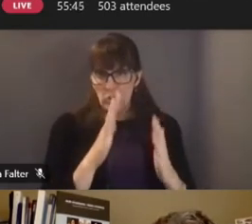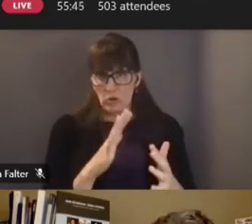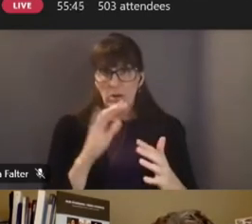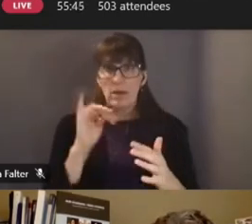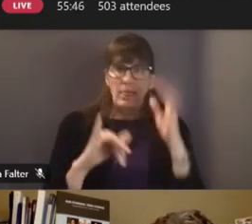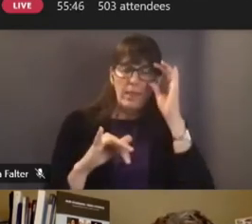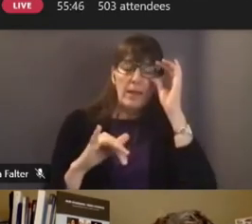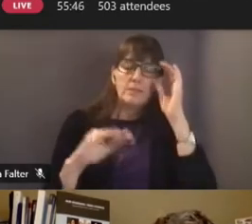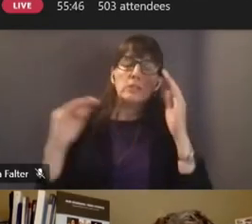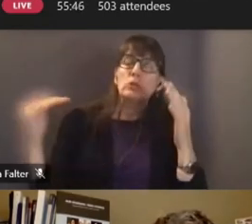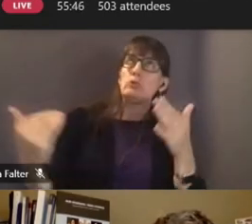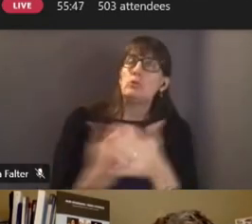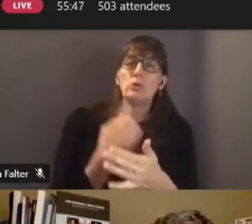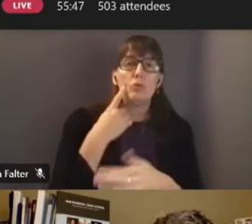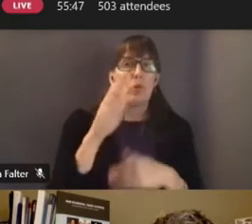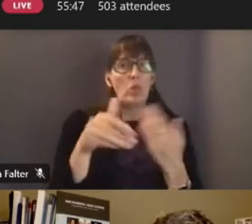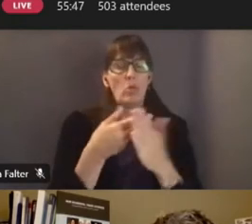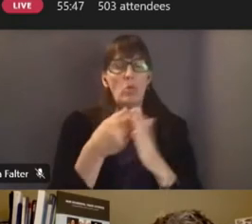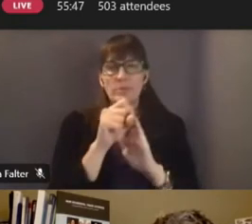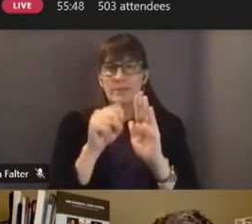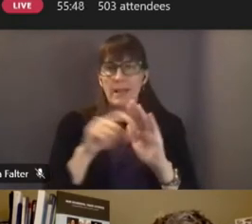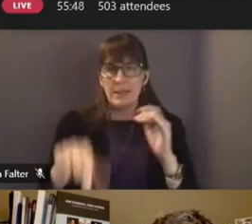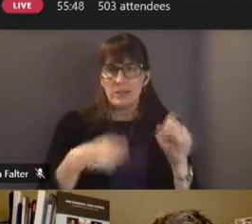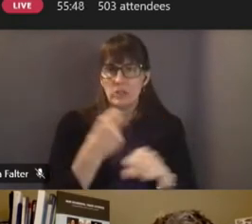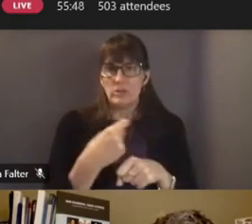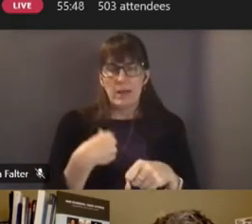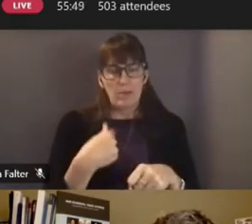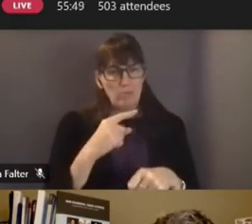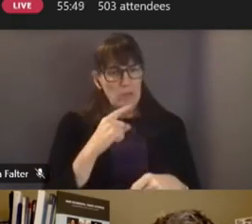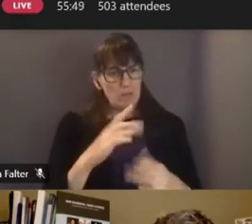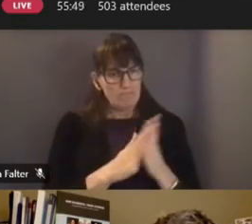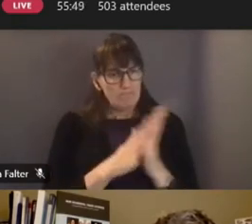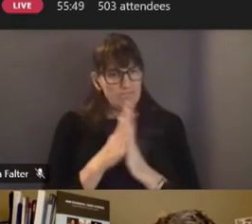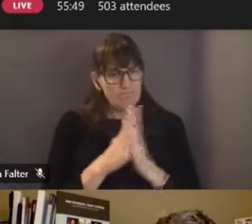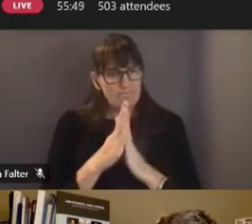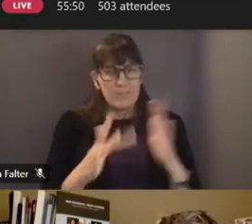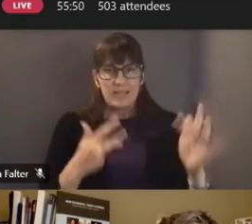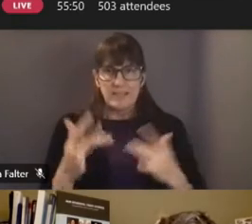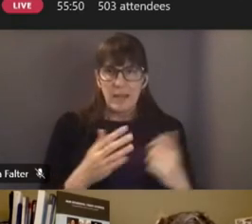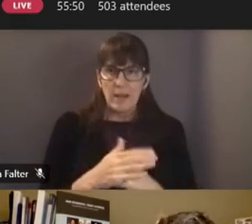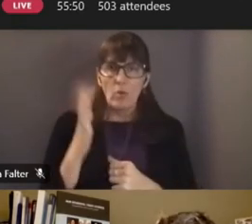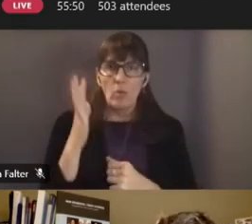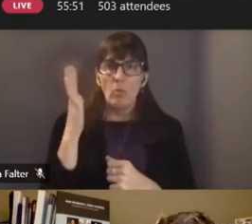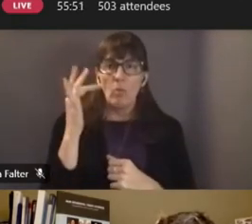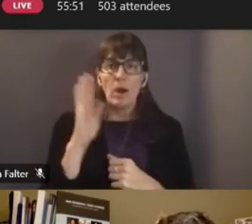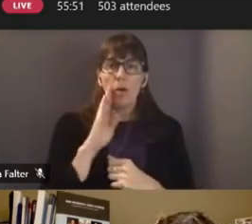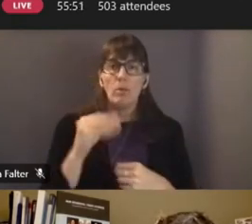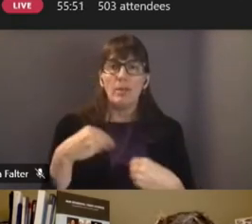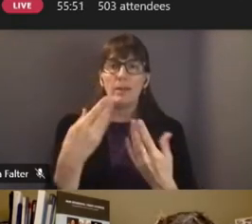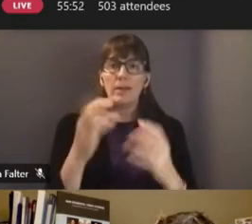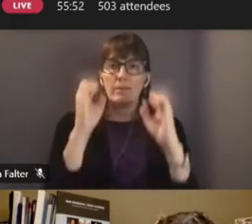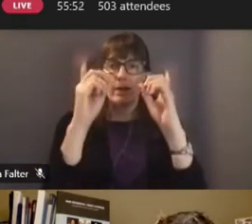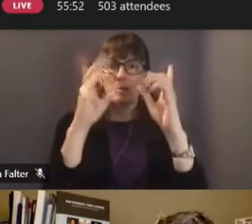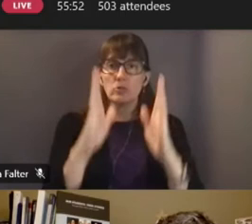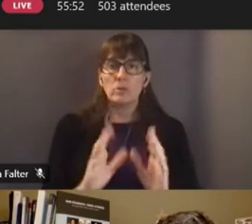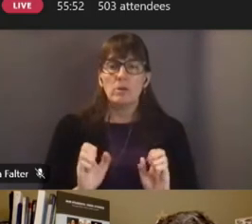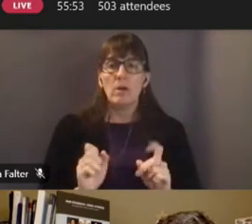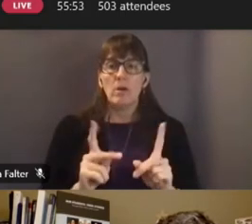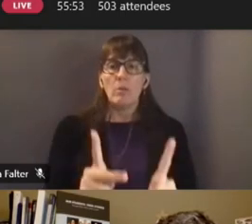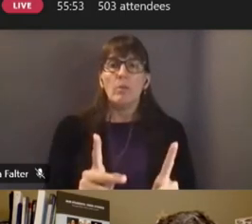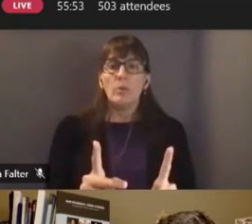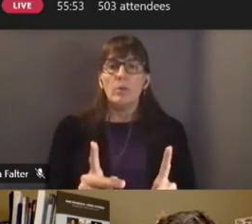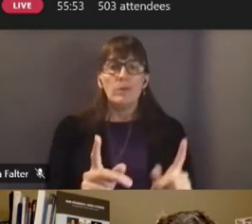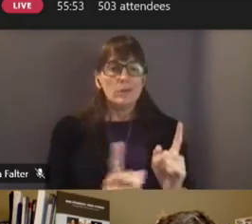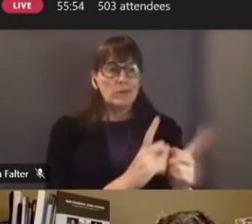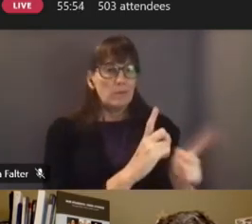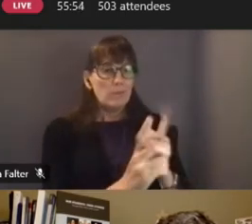this year, which I'm actually really excited about because it will give educators an opportunity to meet with kindergarten through